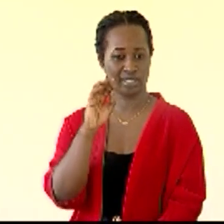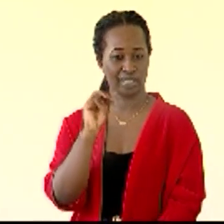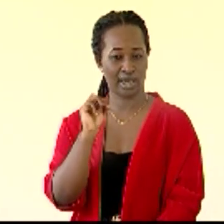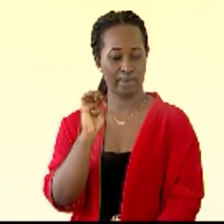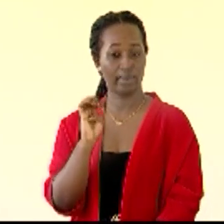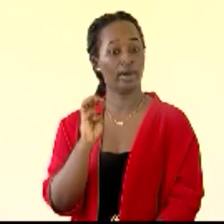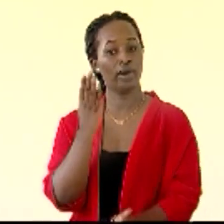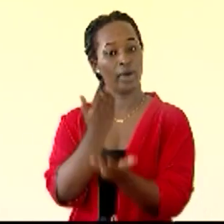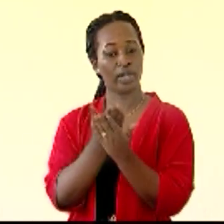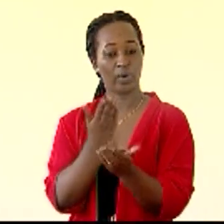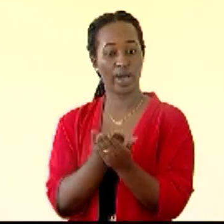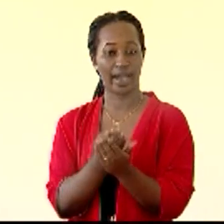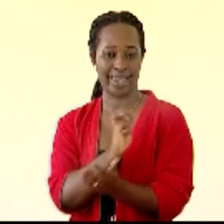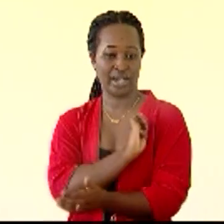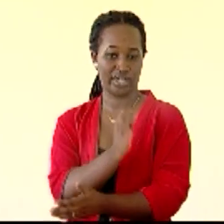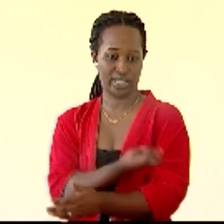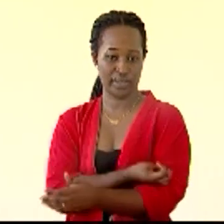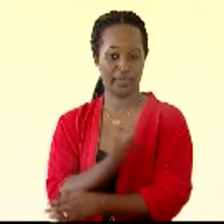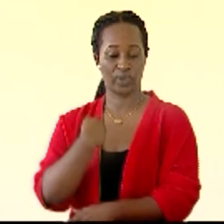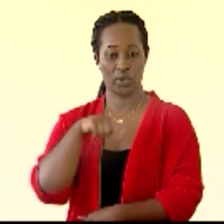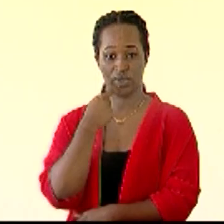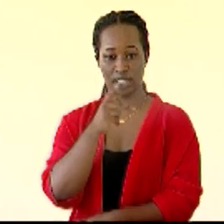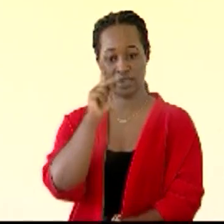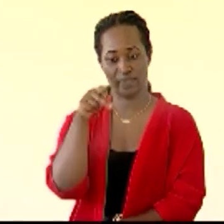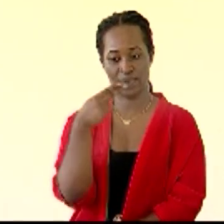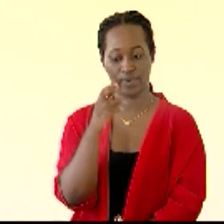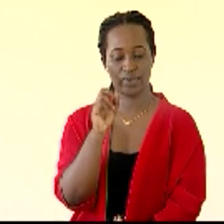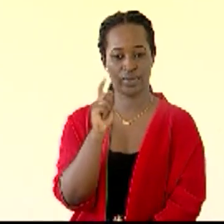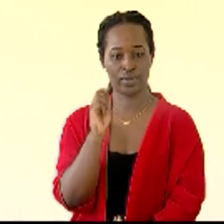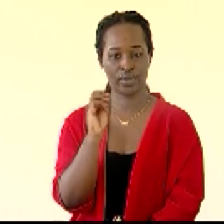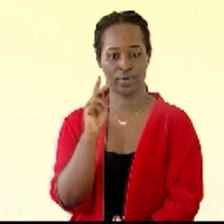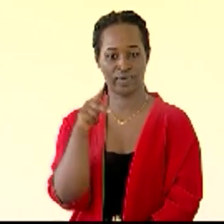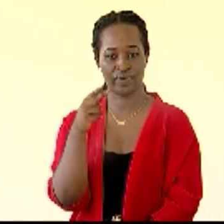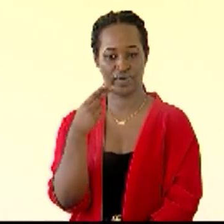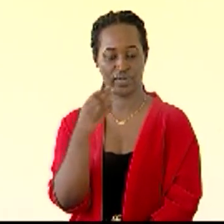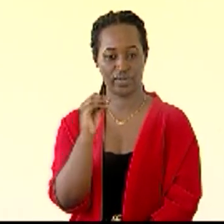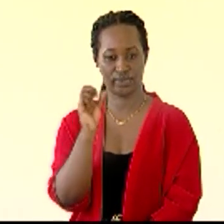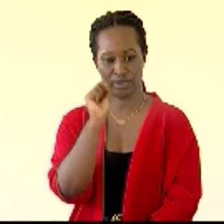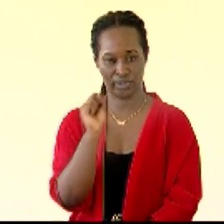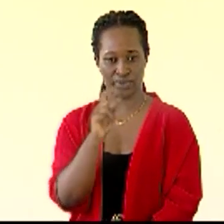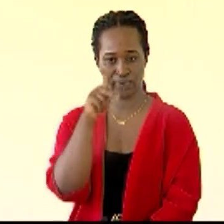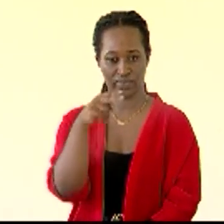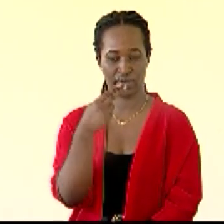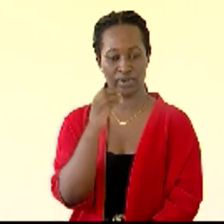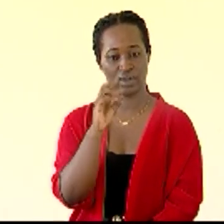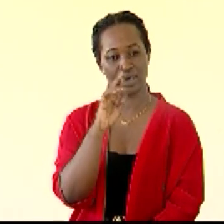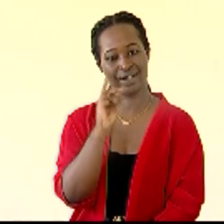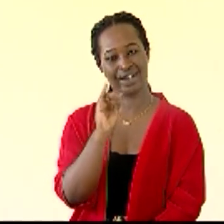energy. So we say photophosphorylation because ATP is